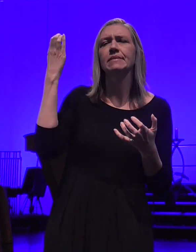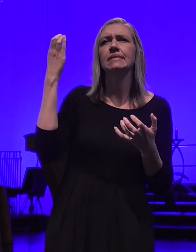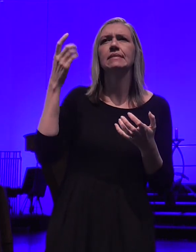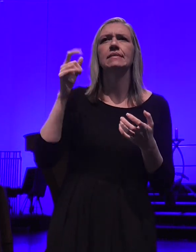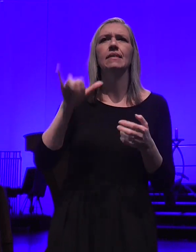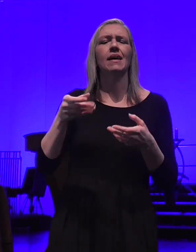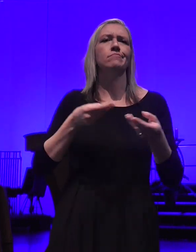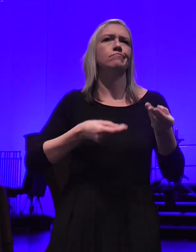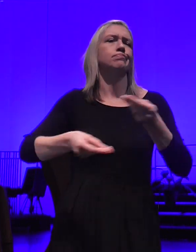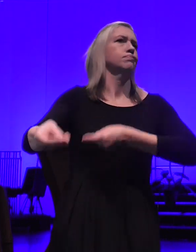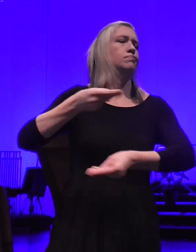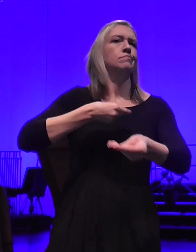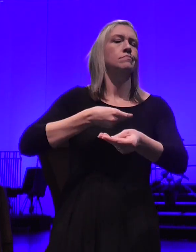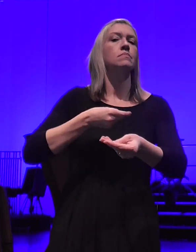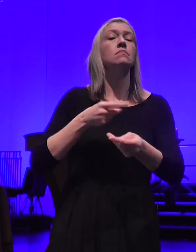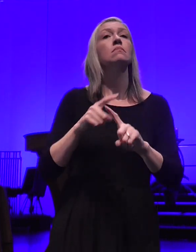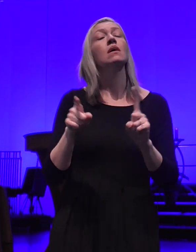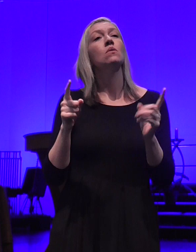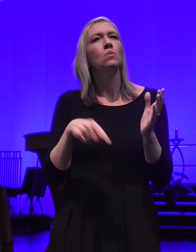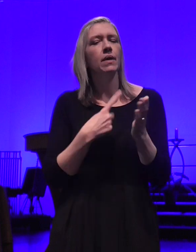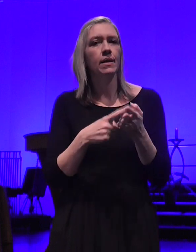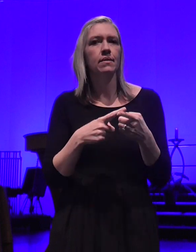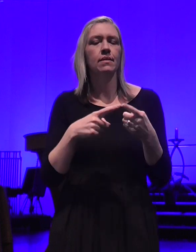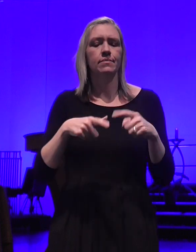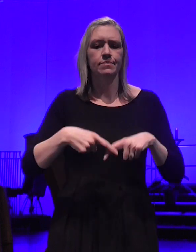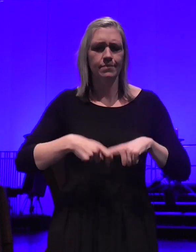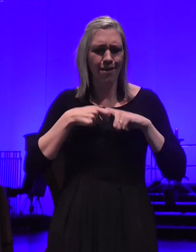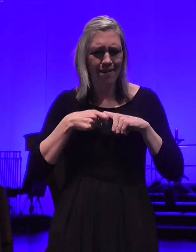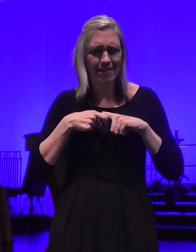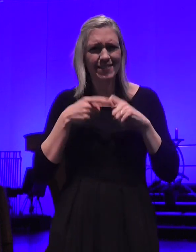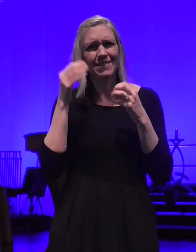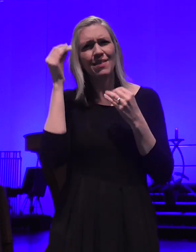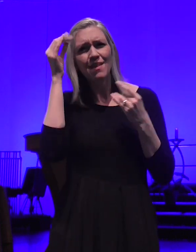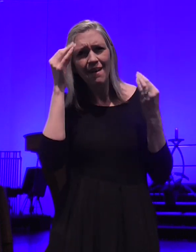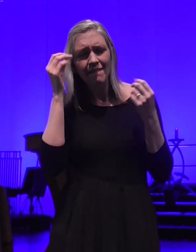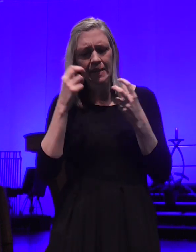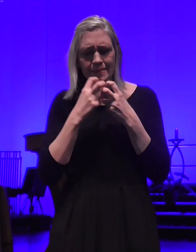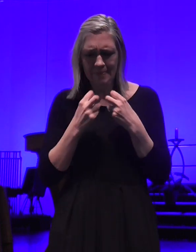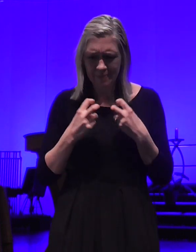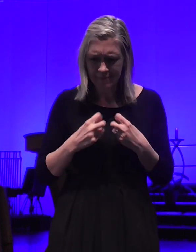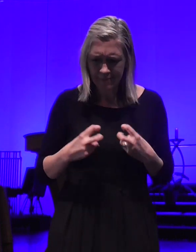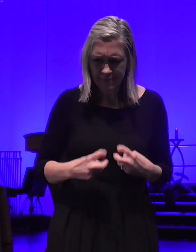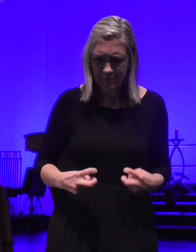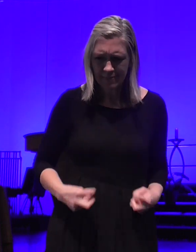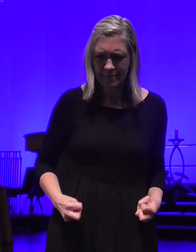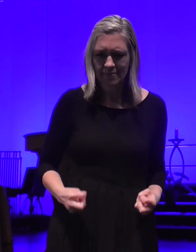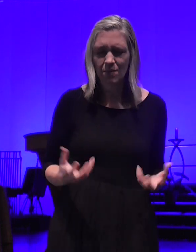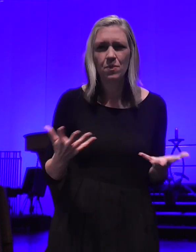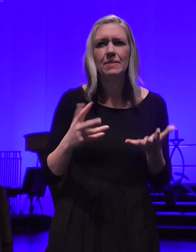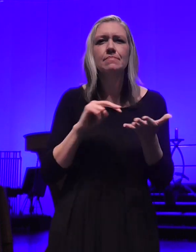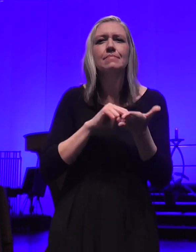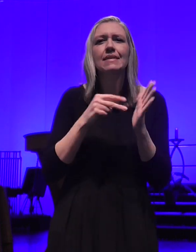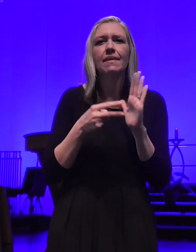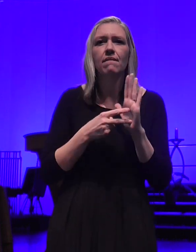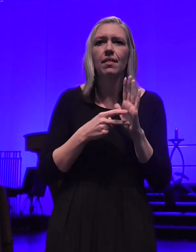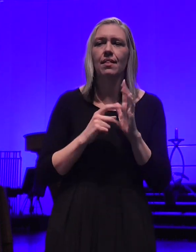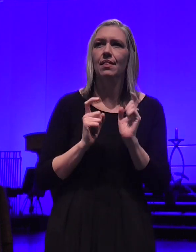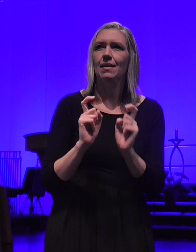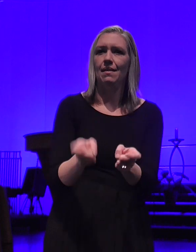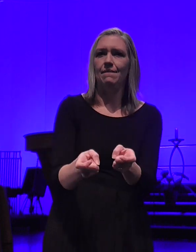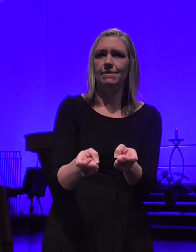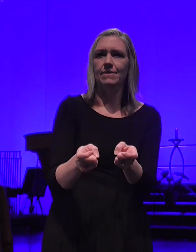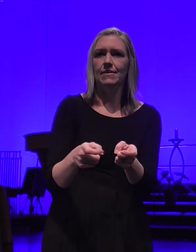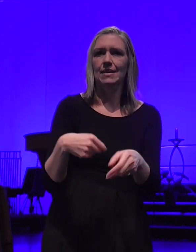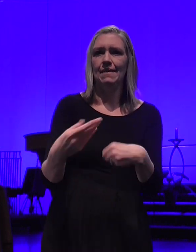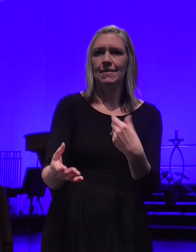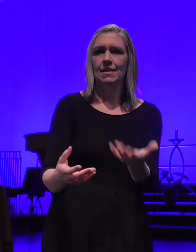when we pause and just with thoughtfulness, ask ourselves questions for meaningful gift giving.